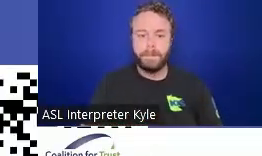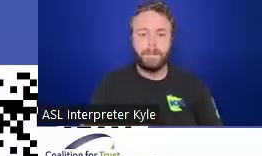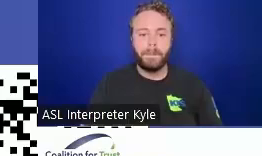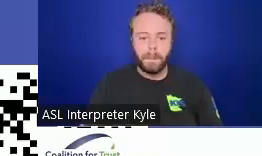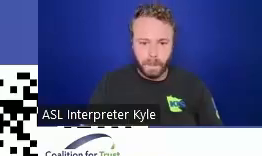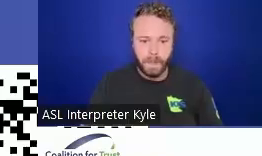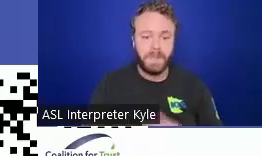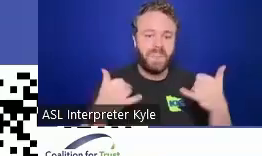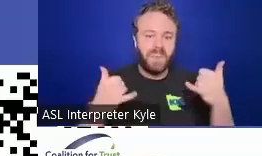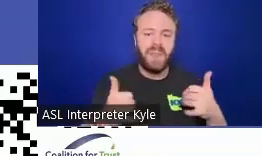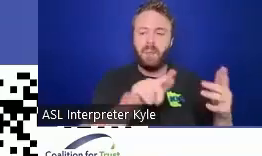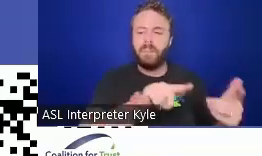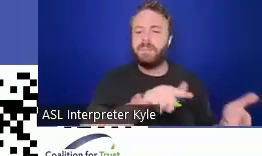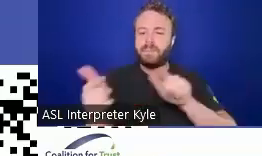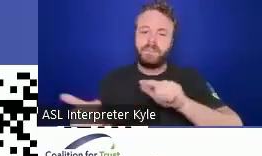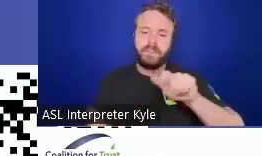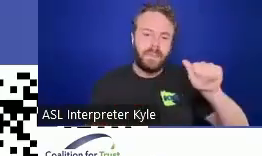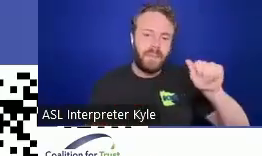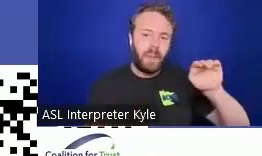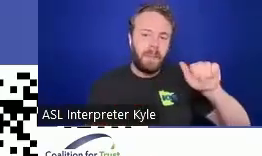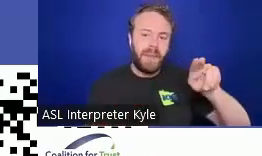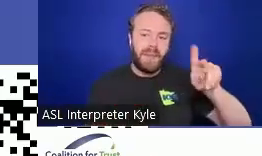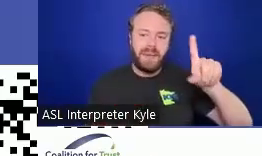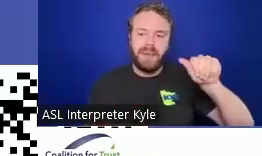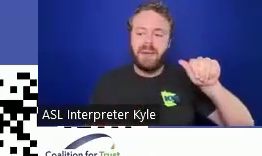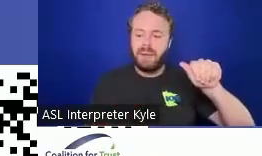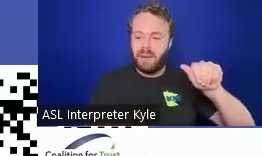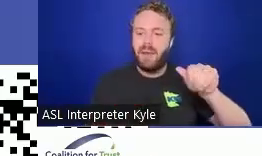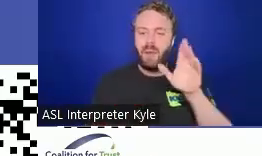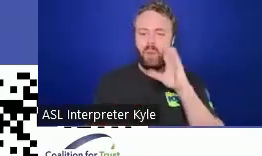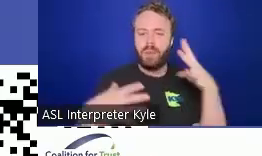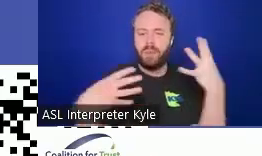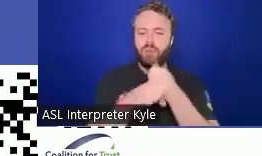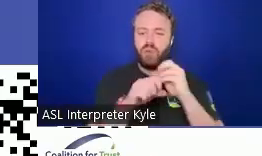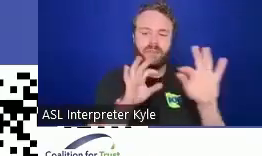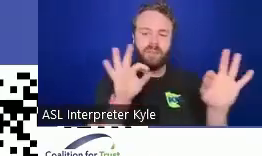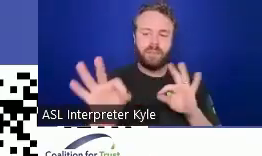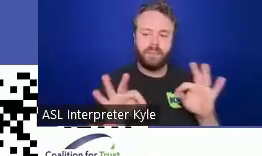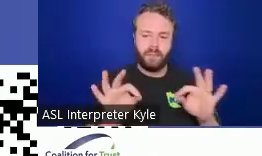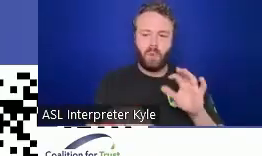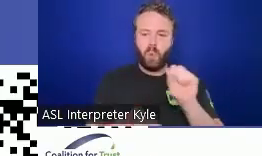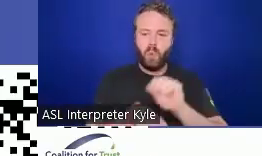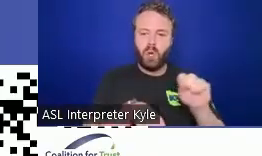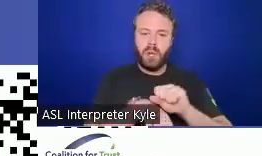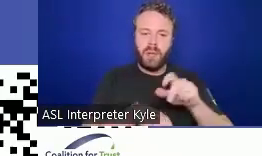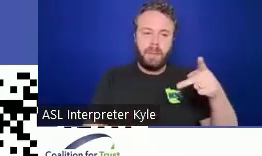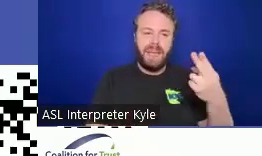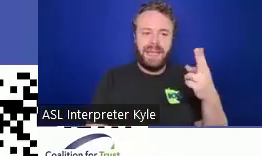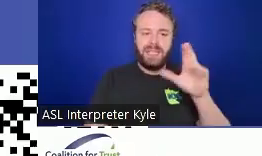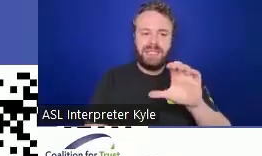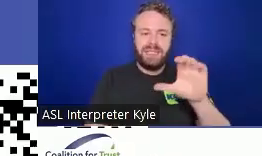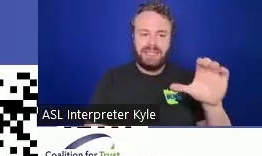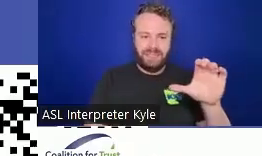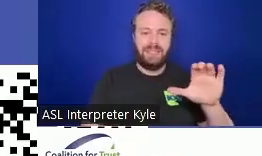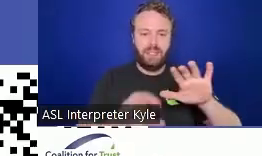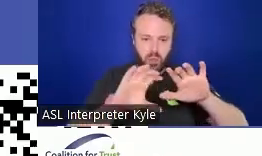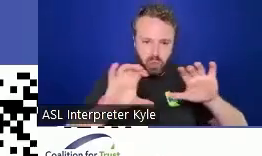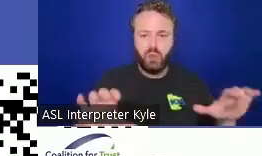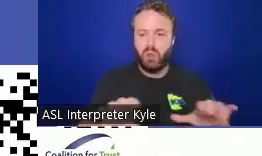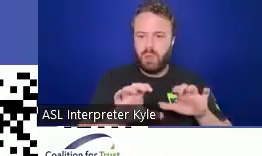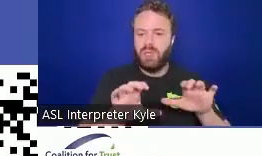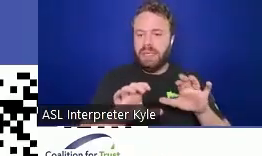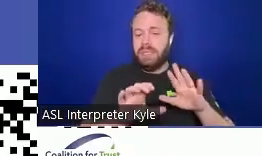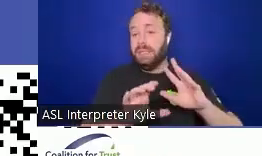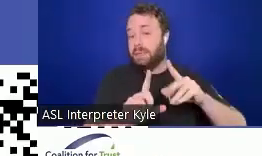to Amanda, who will give us a brief overview of the work that the PHCC is doing, in particular